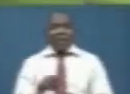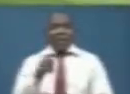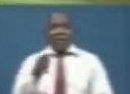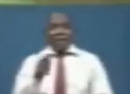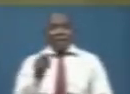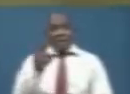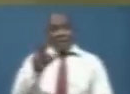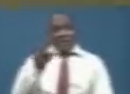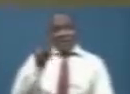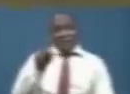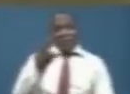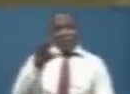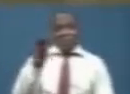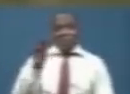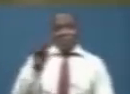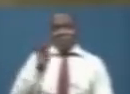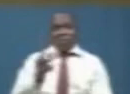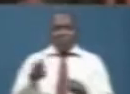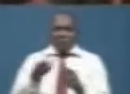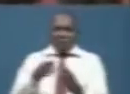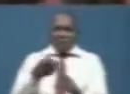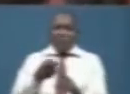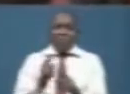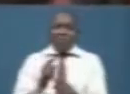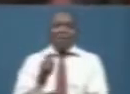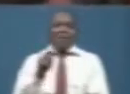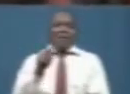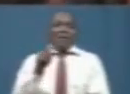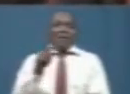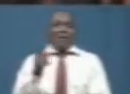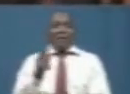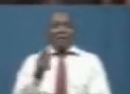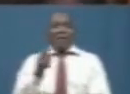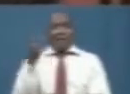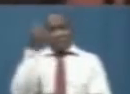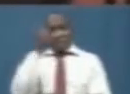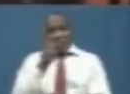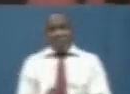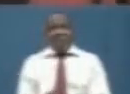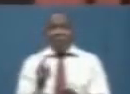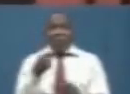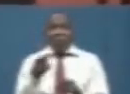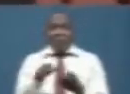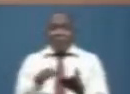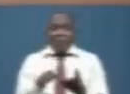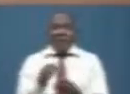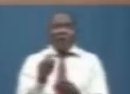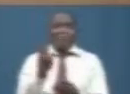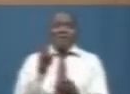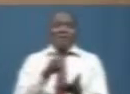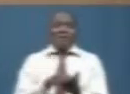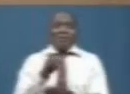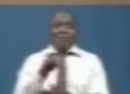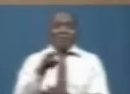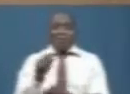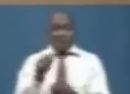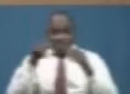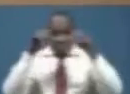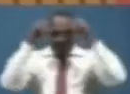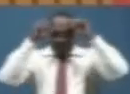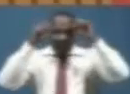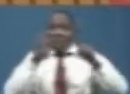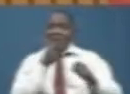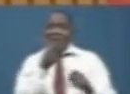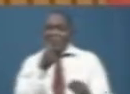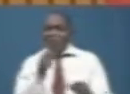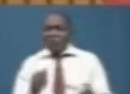3.5 million people have died from the pandemic, but the number of deaths recorded within the ECOWAS region is 6,000. But President Akufo-Addo enjoined the